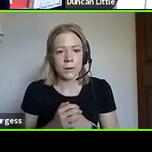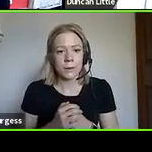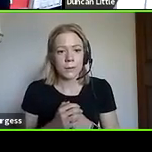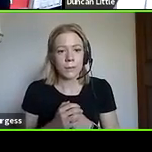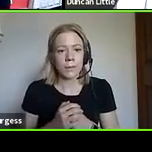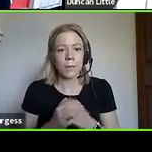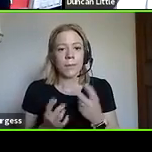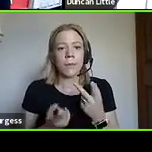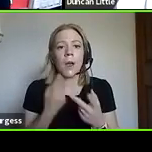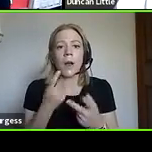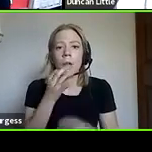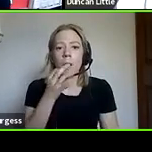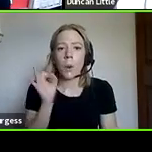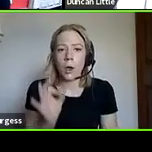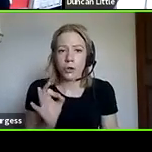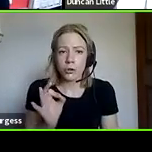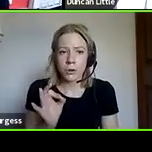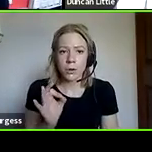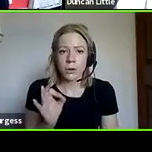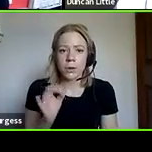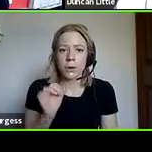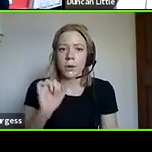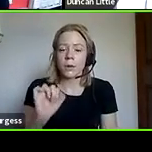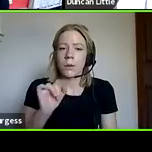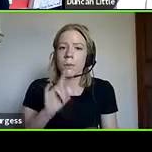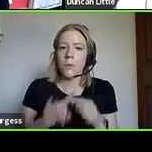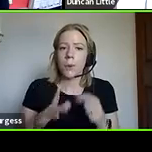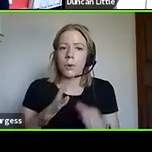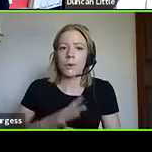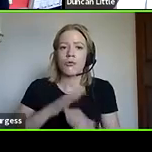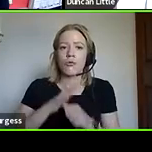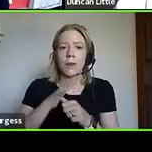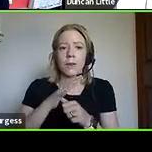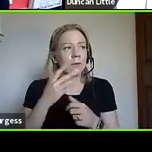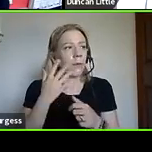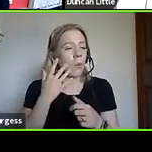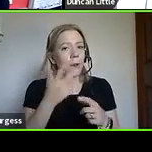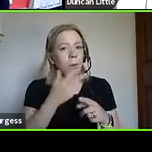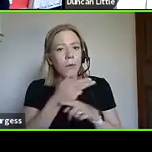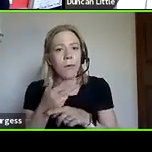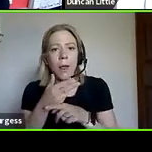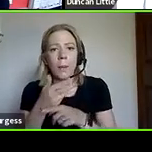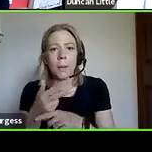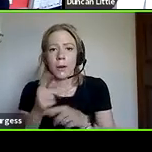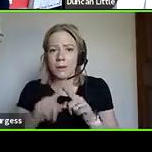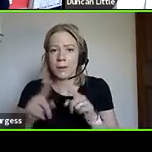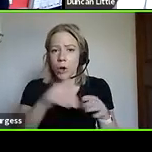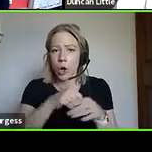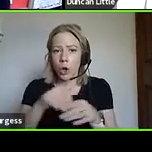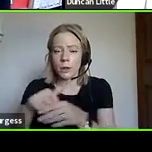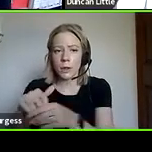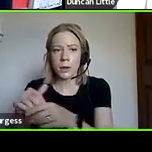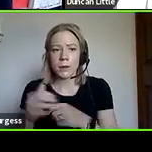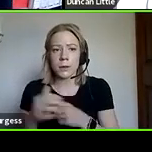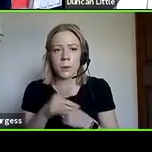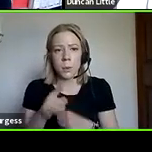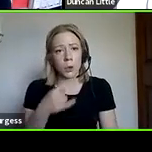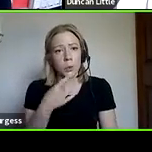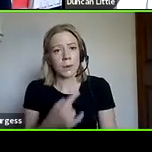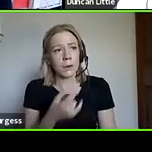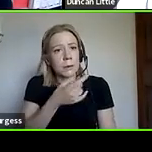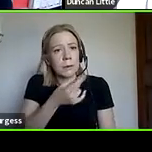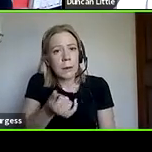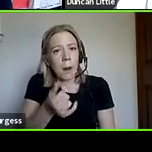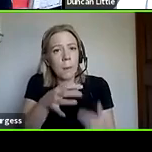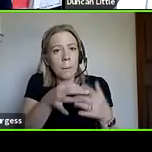Another question, what impressed you most during all the weeks of filming in different contexts? As you mentioned, there are some elements you could not